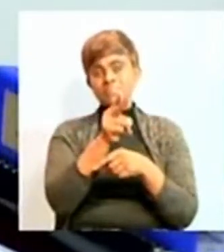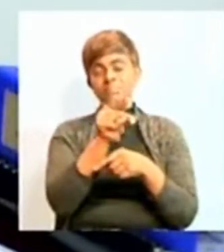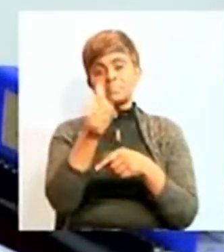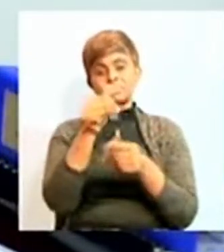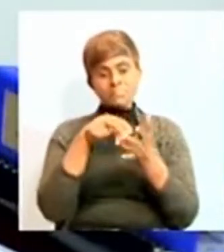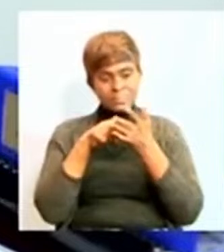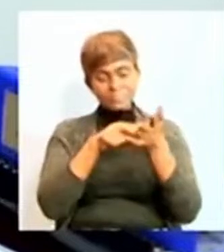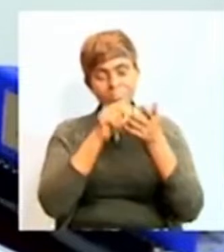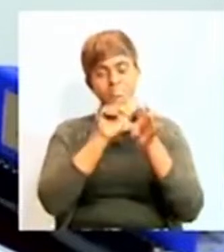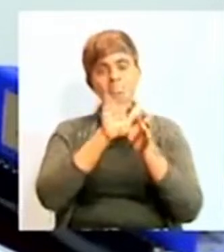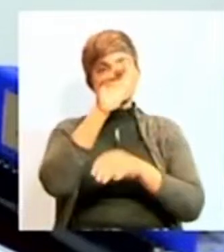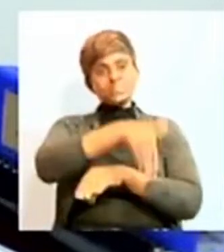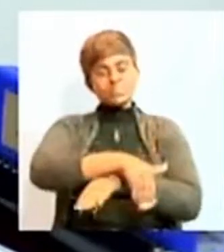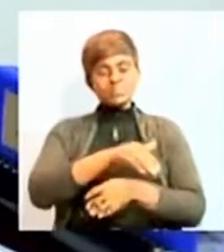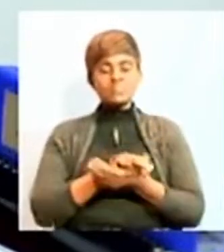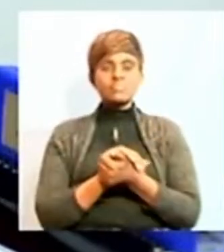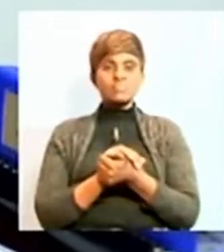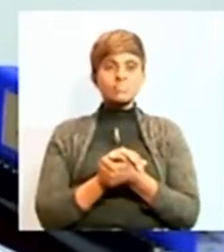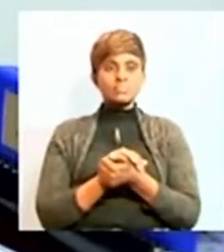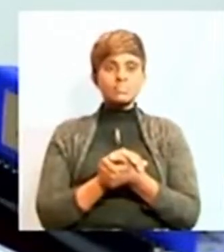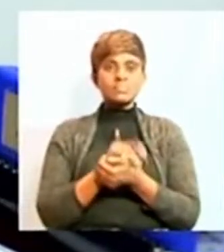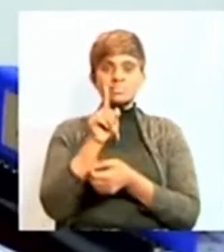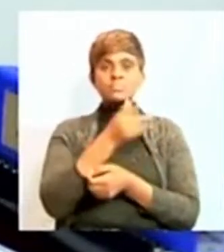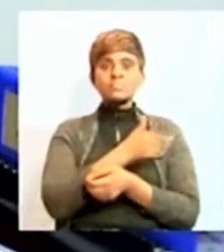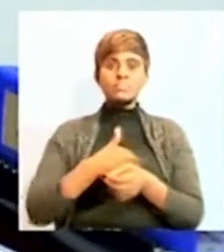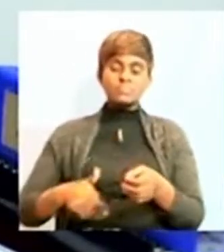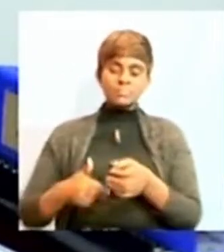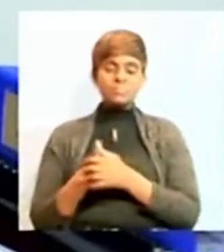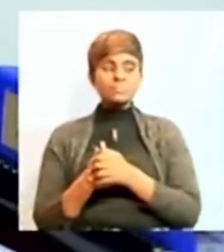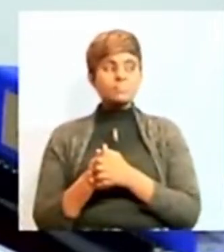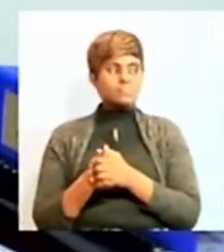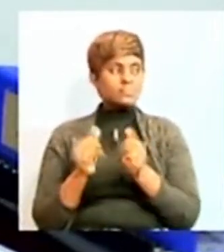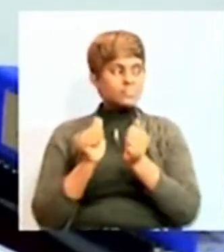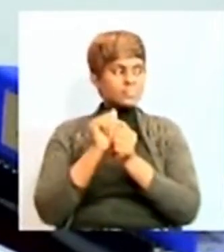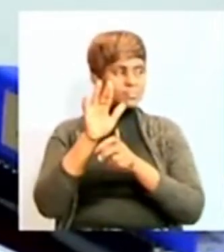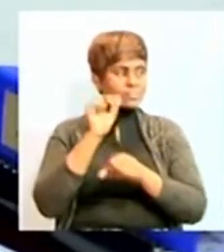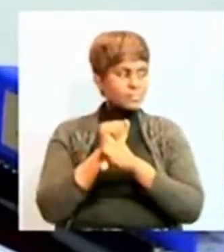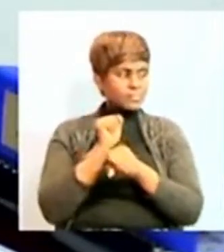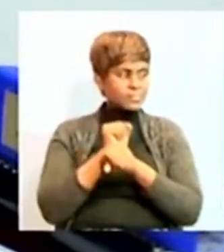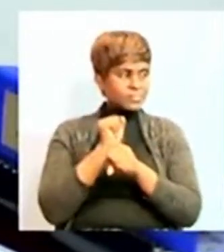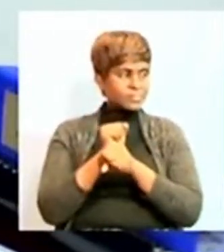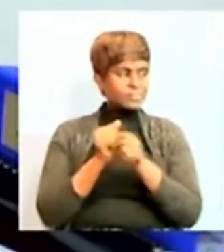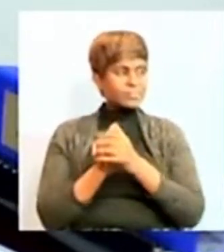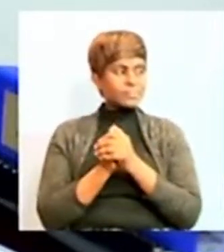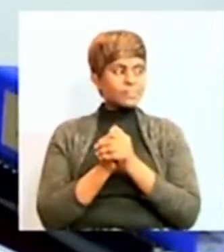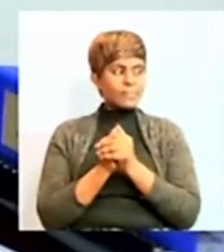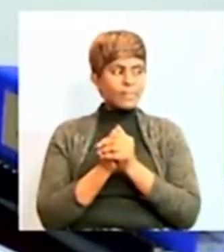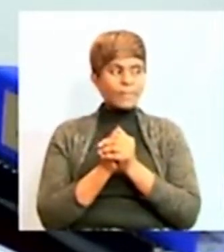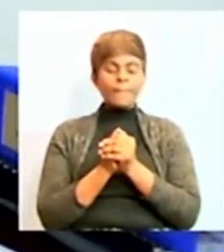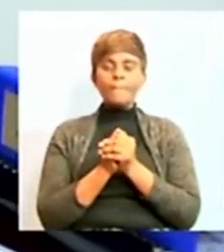you travel in the night, so that you are serious with your work.